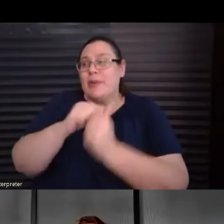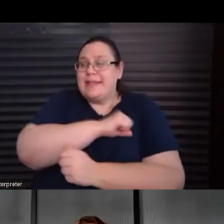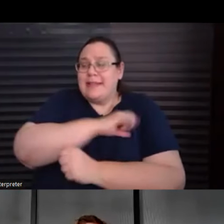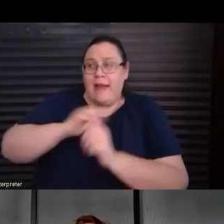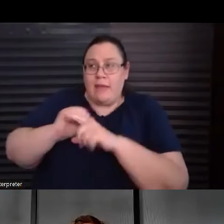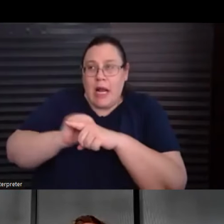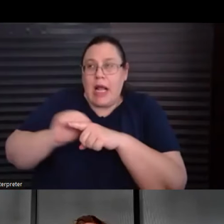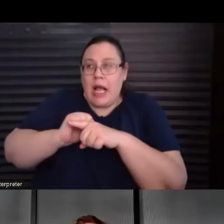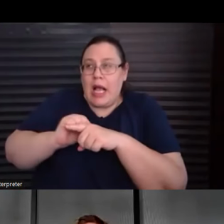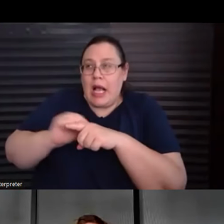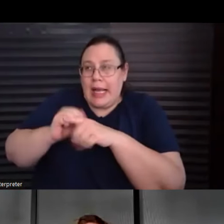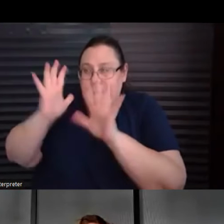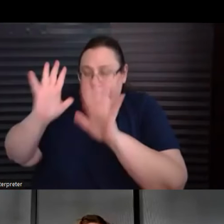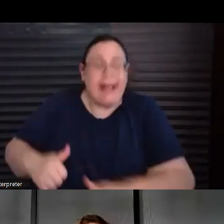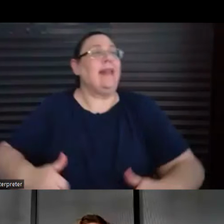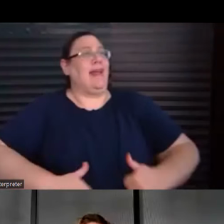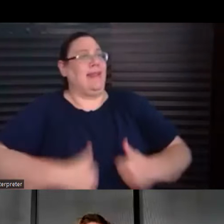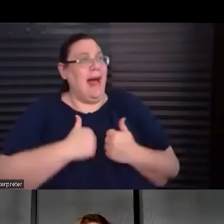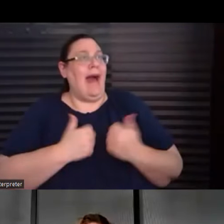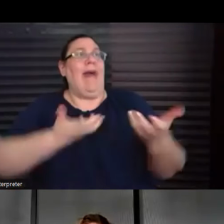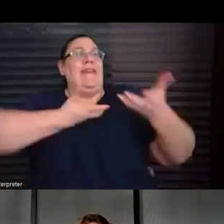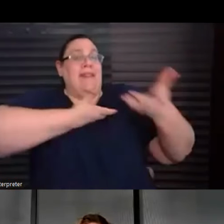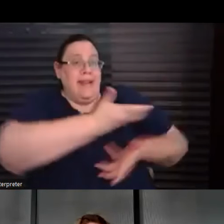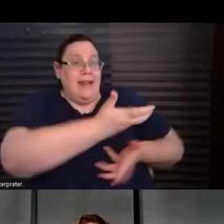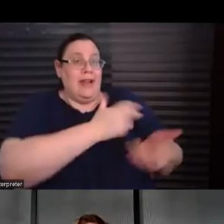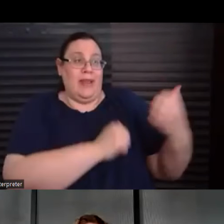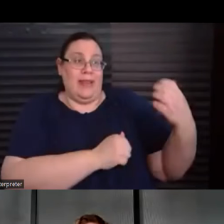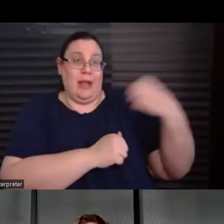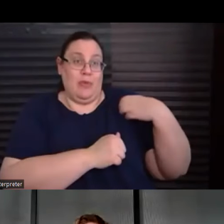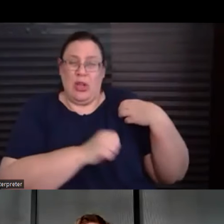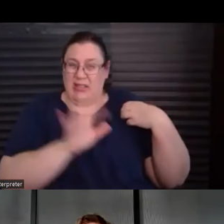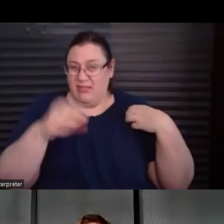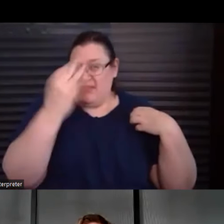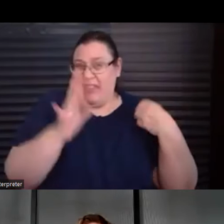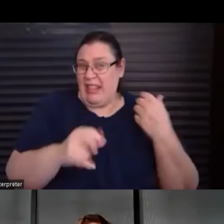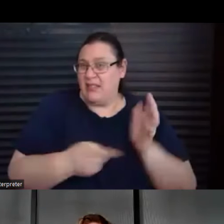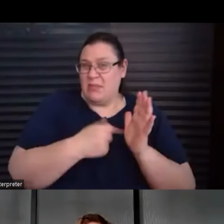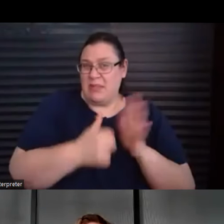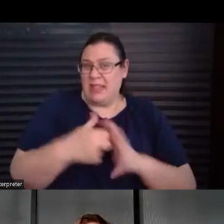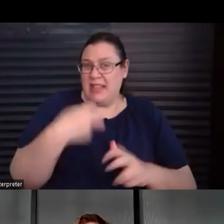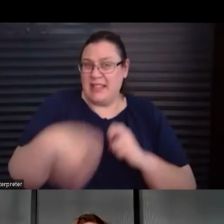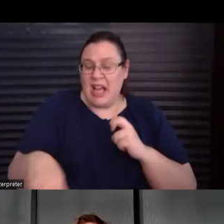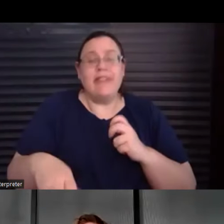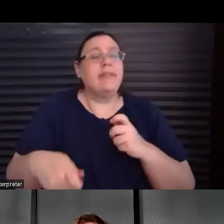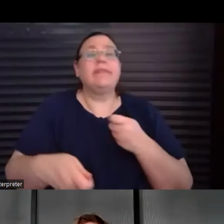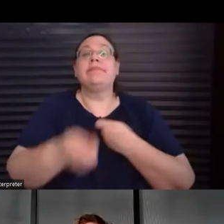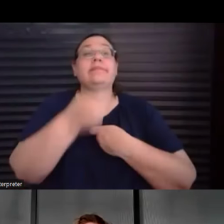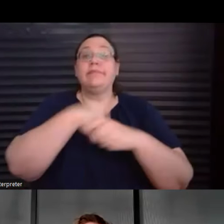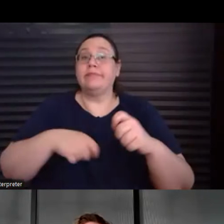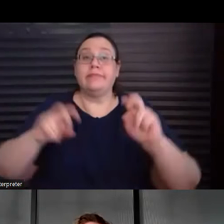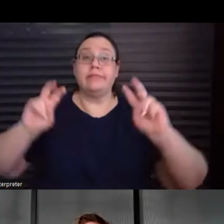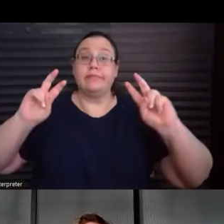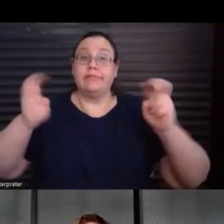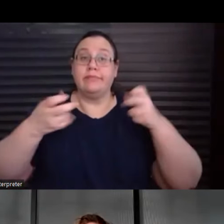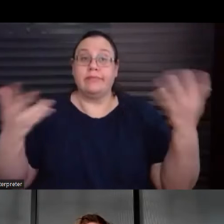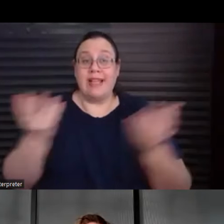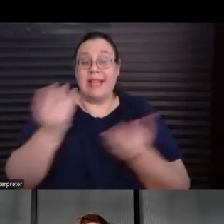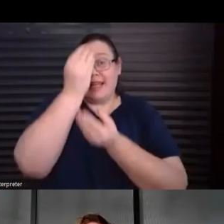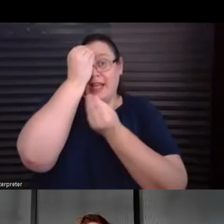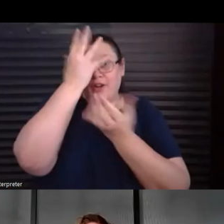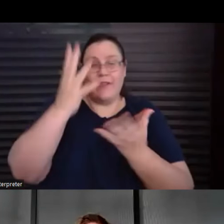actually having a live interaction with an employer, which can be difficult at times, we do something called informational